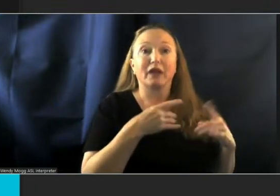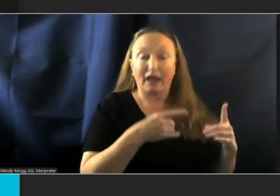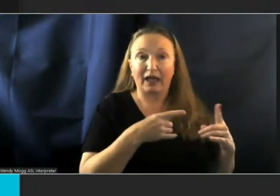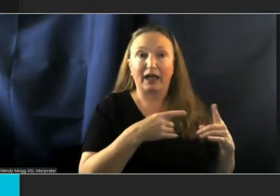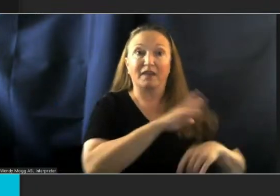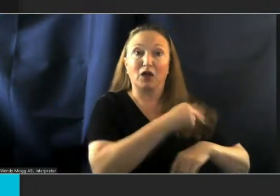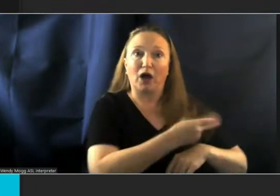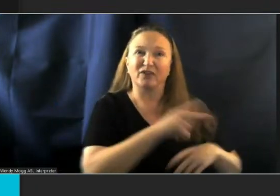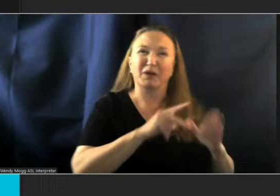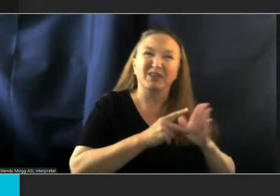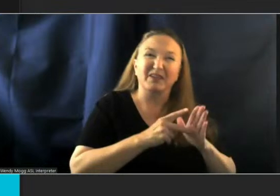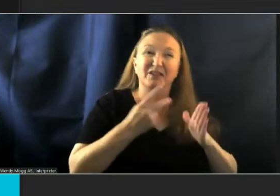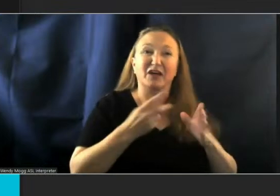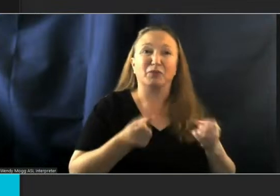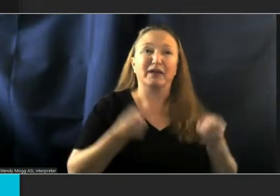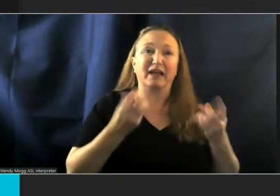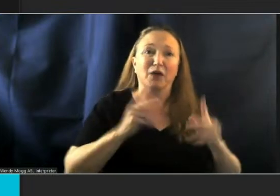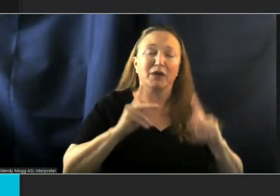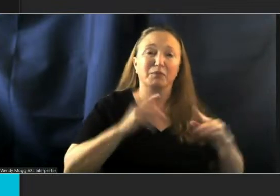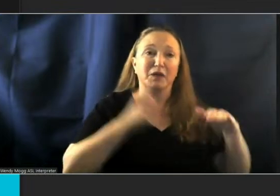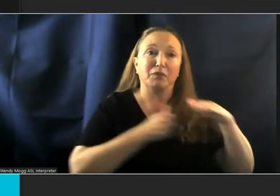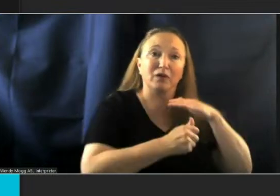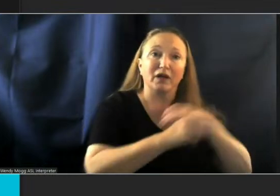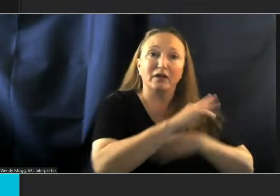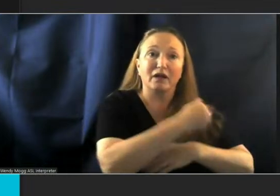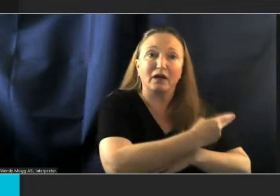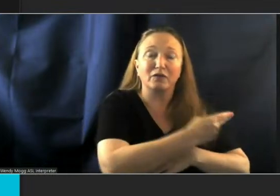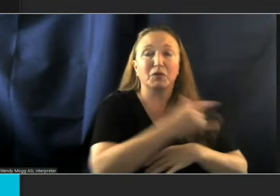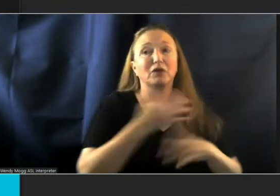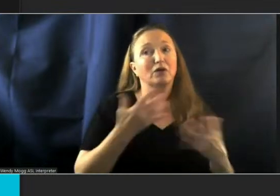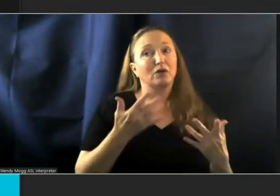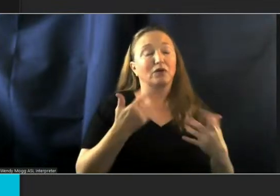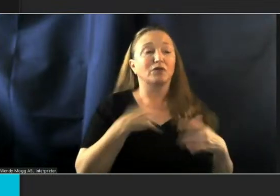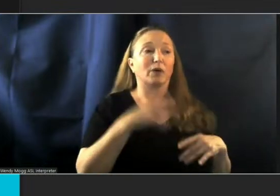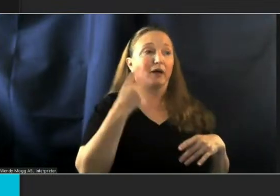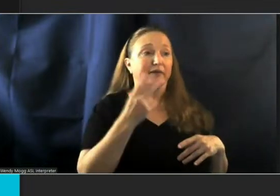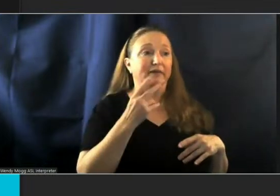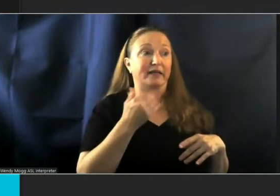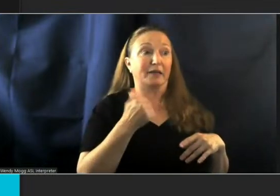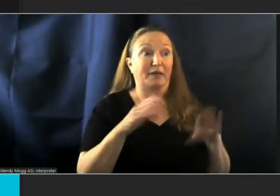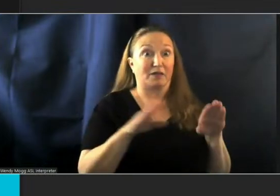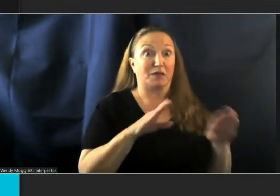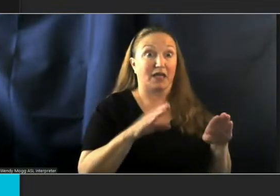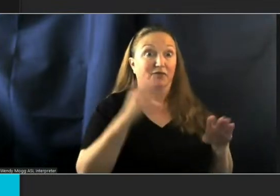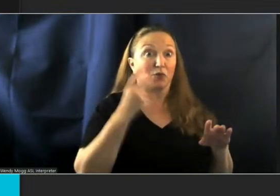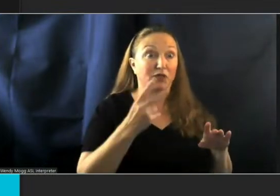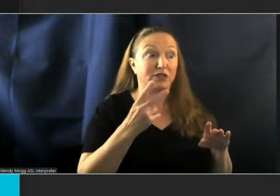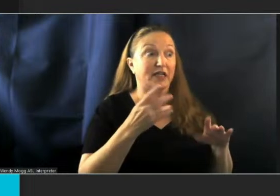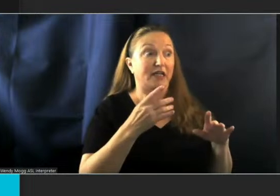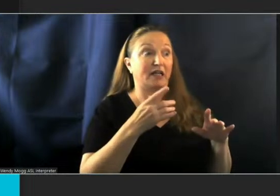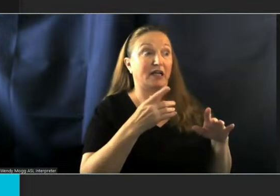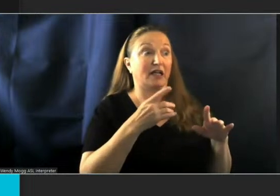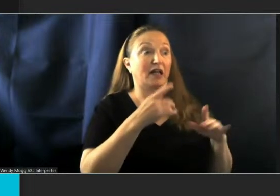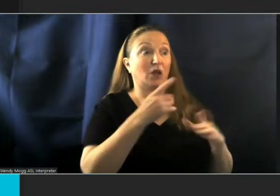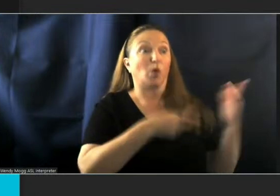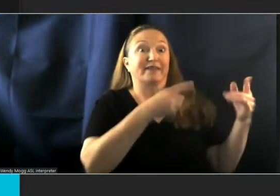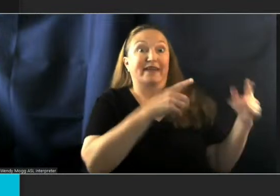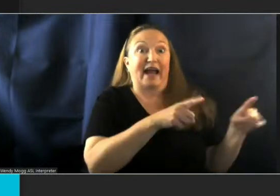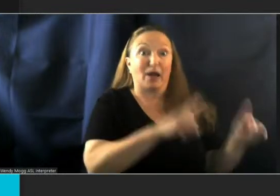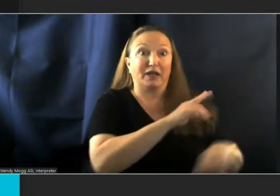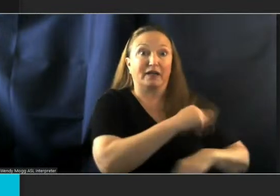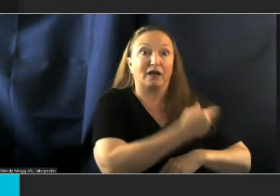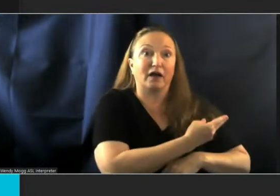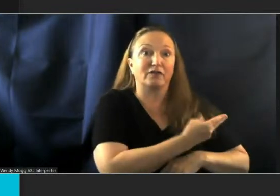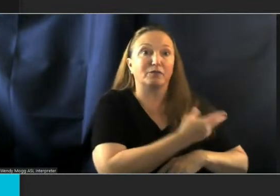I would go by the behavior that we're seeing in our case rates and the behavior we're seeing in our hospitals, that I believe, just